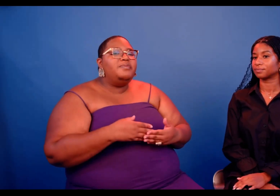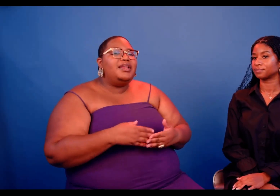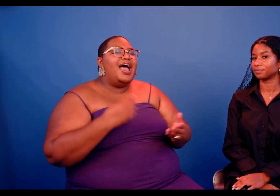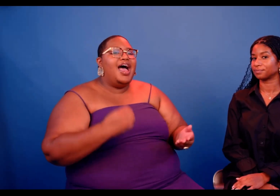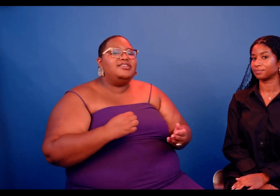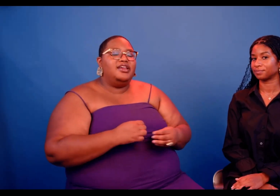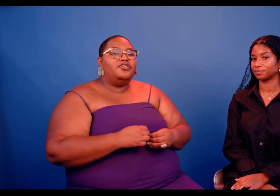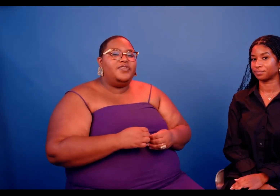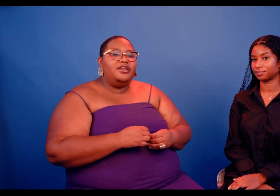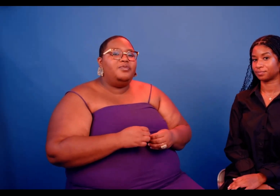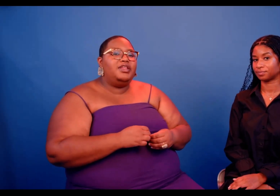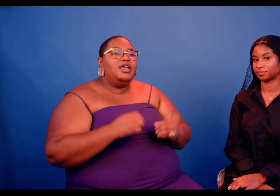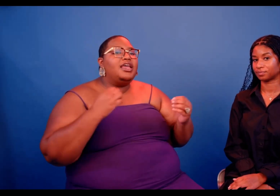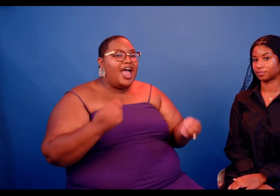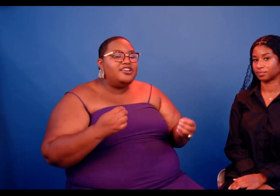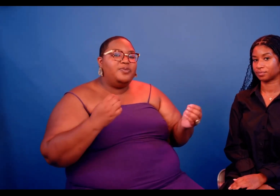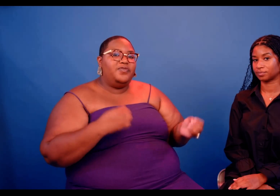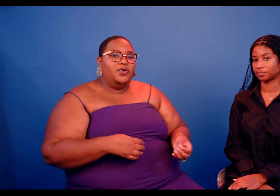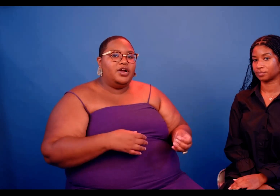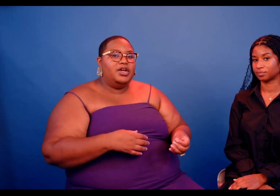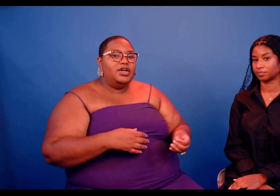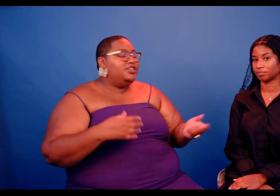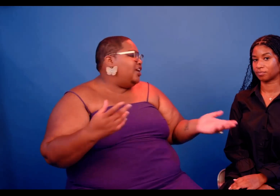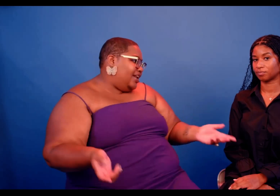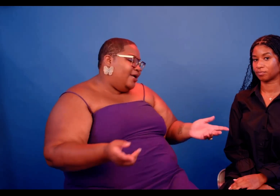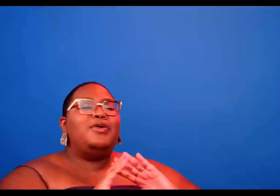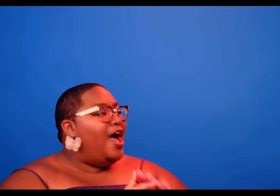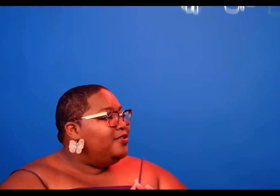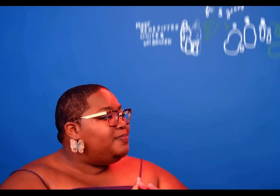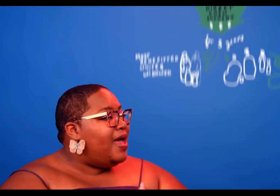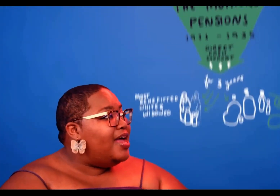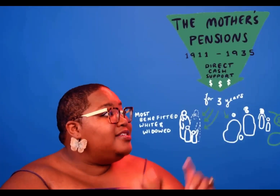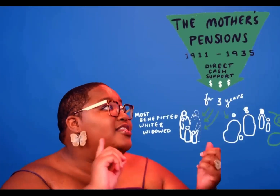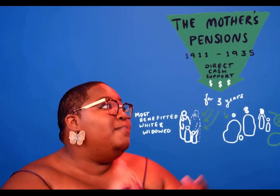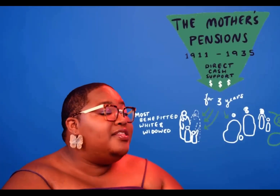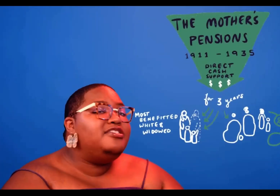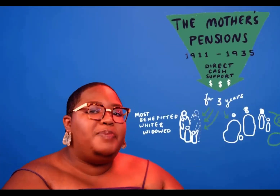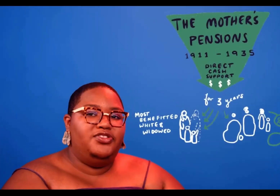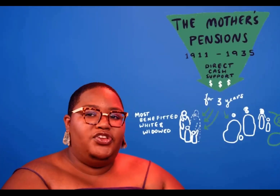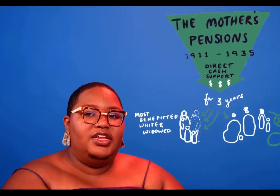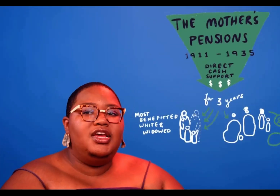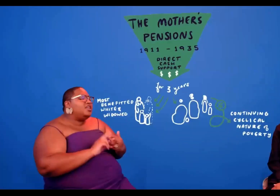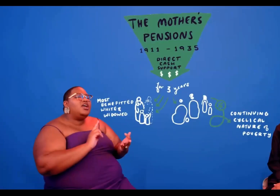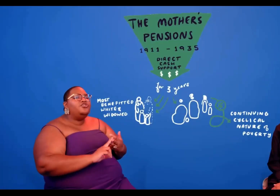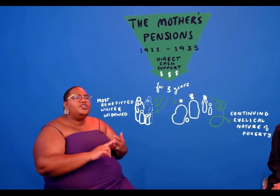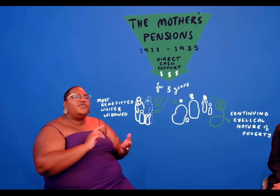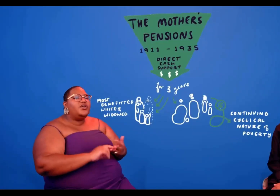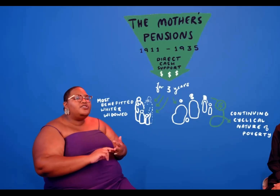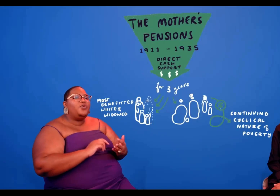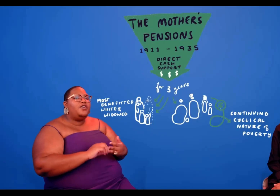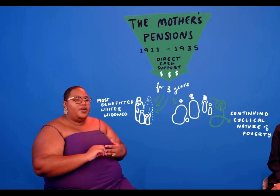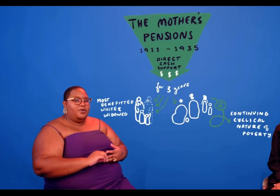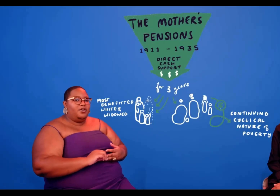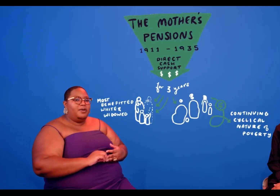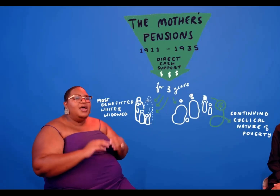The government has intervened with cash before. Check it out. Congress passed the Mother's Pension, the country's